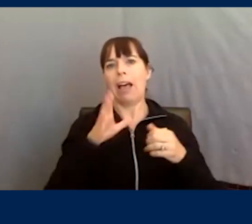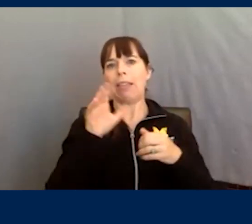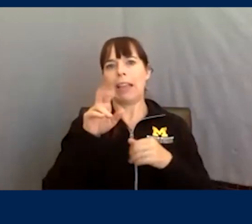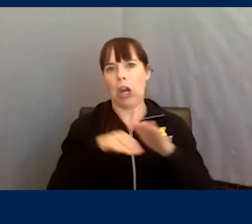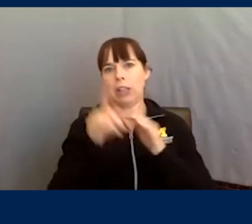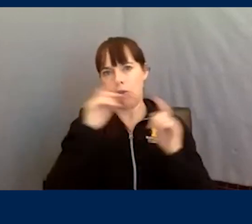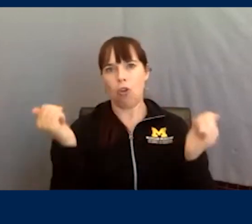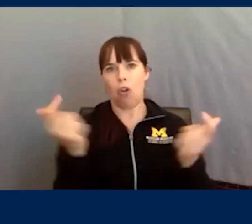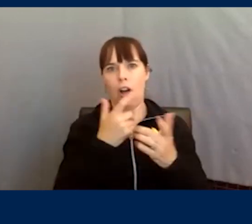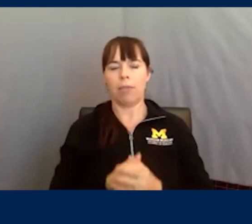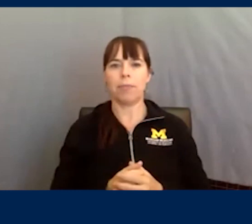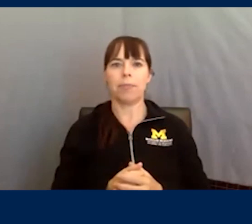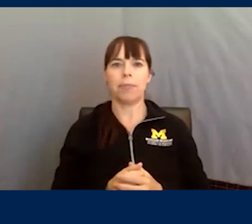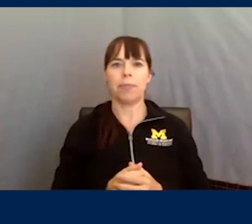for all.